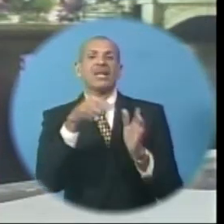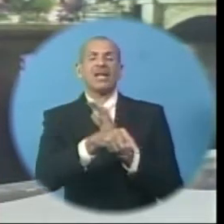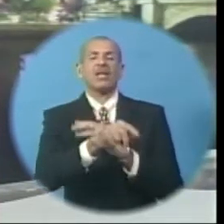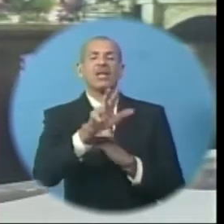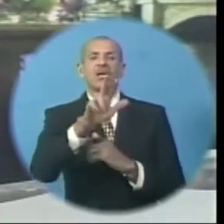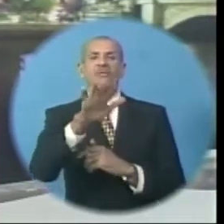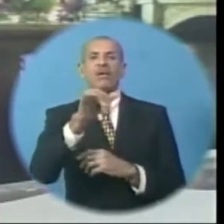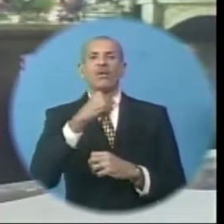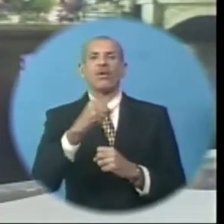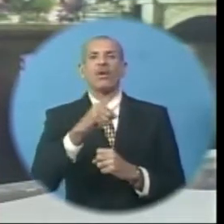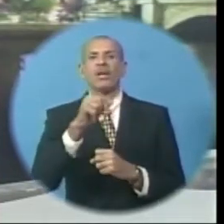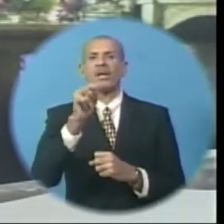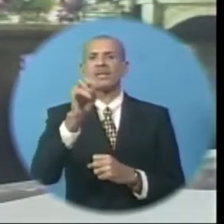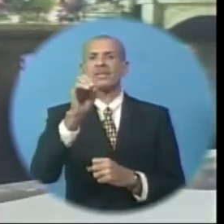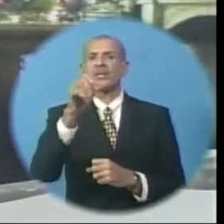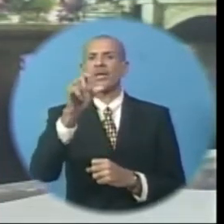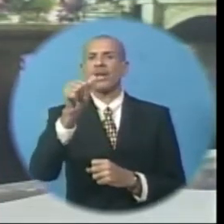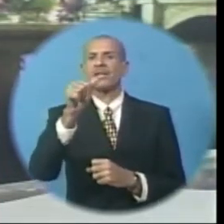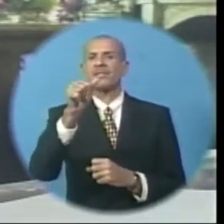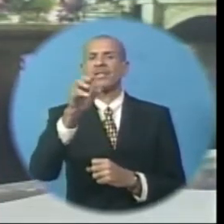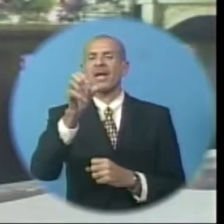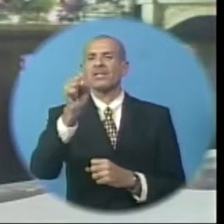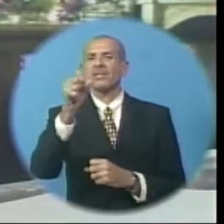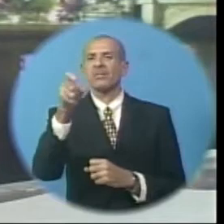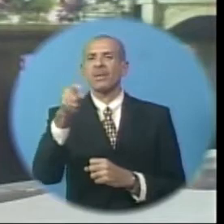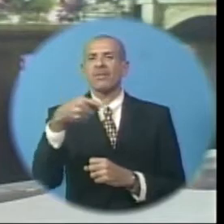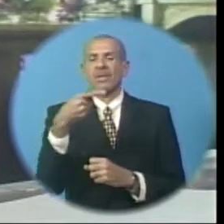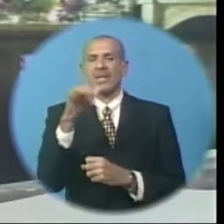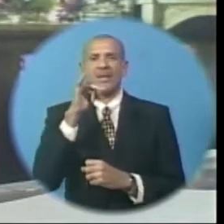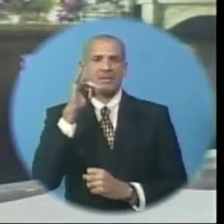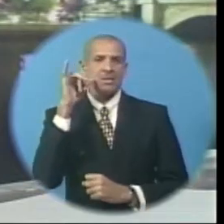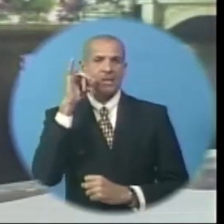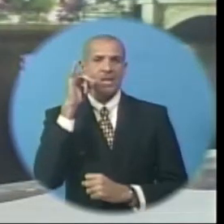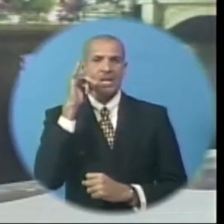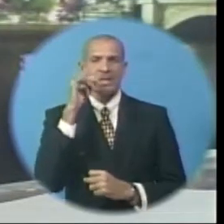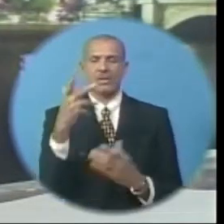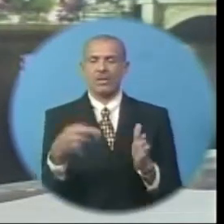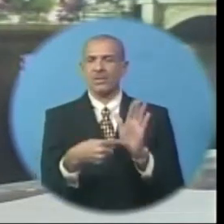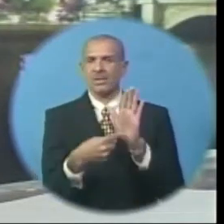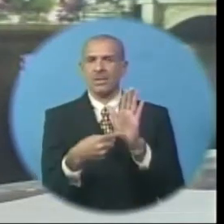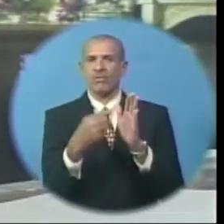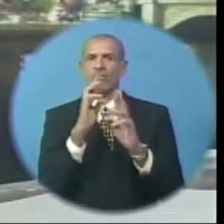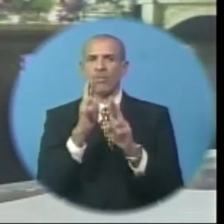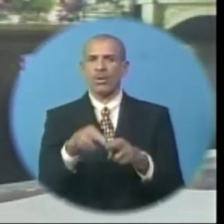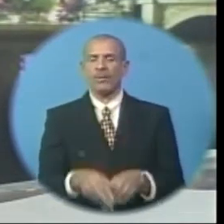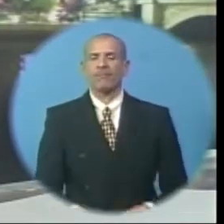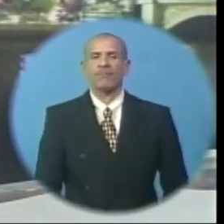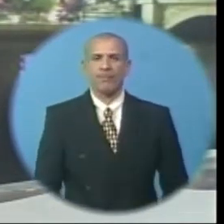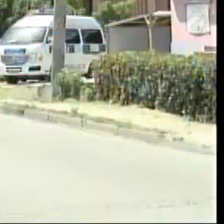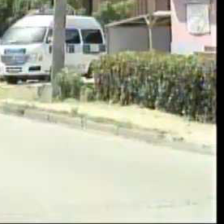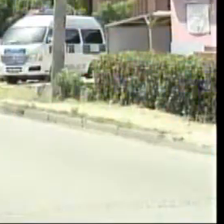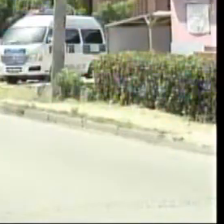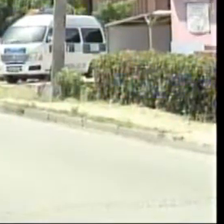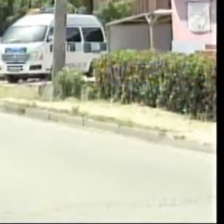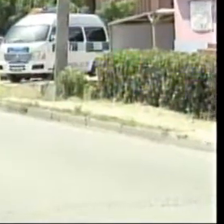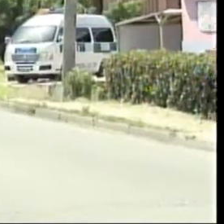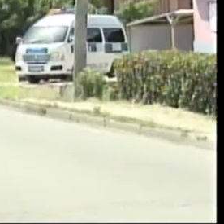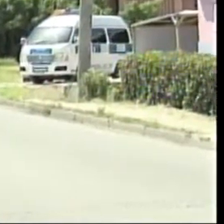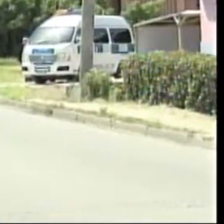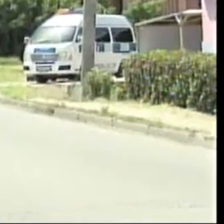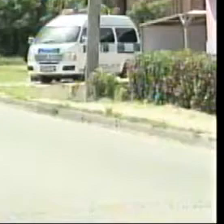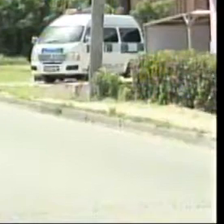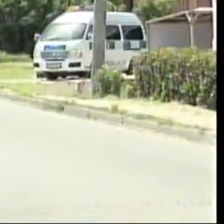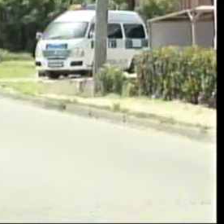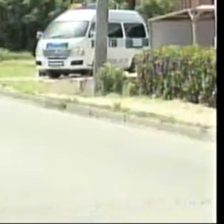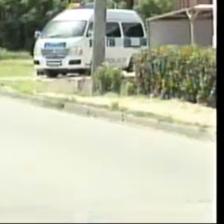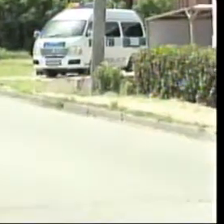Nicholas Shepherd in Marchfield yesterday. Shane Jones was on the scene and filed this report. The road was closed